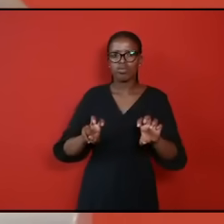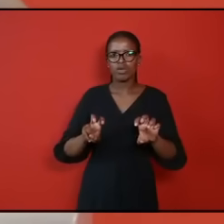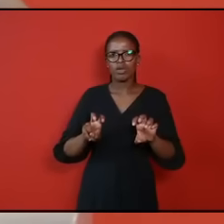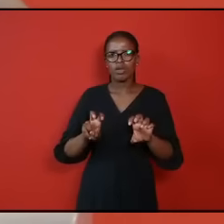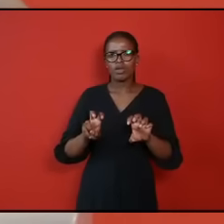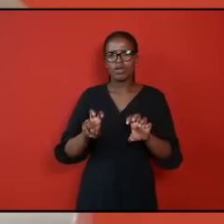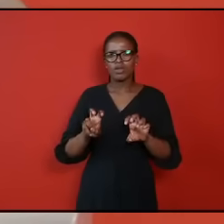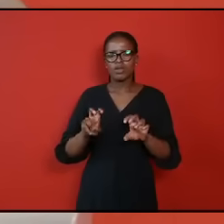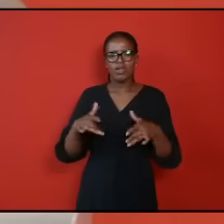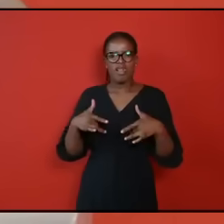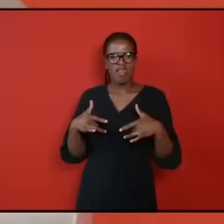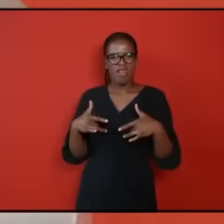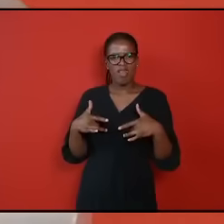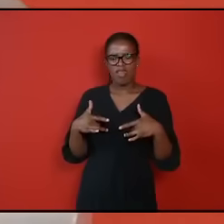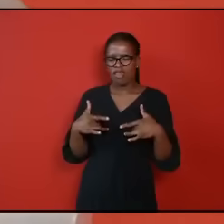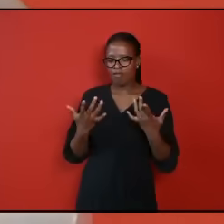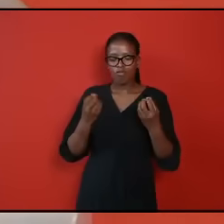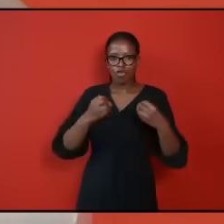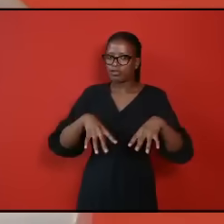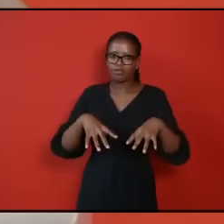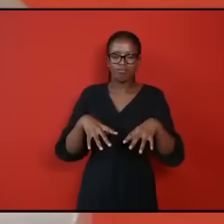that life is being lost.